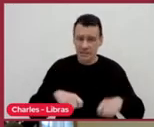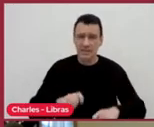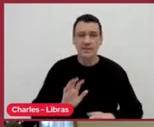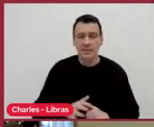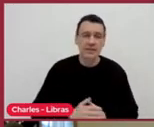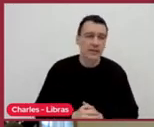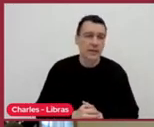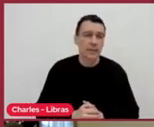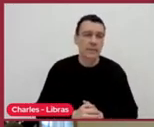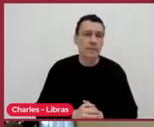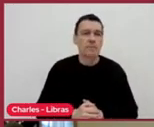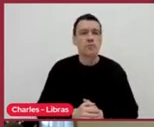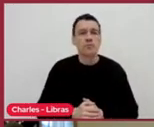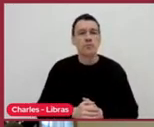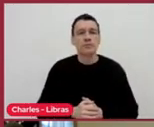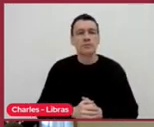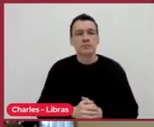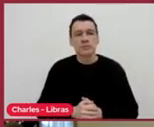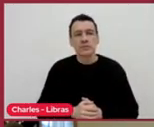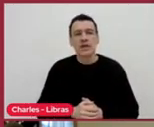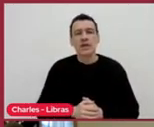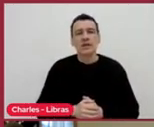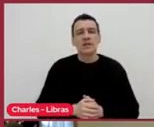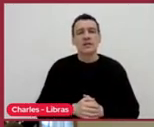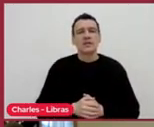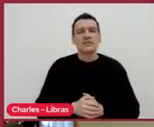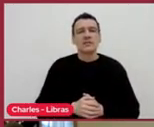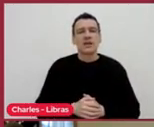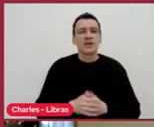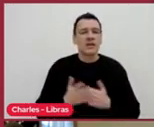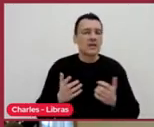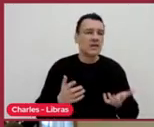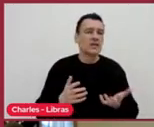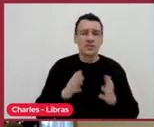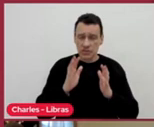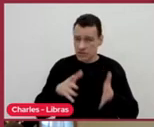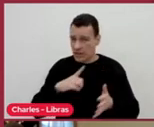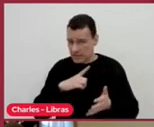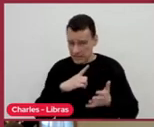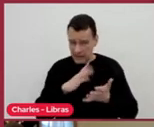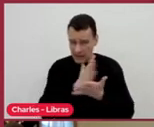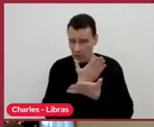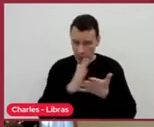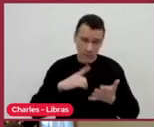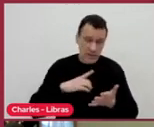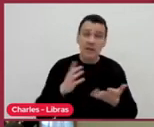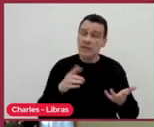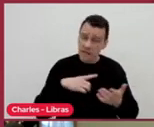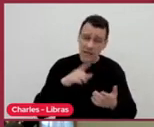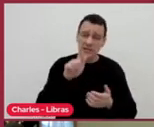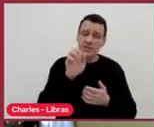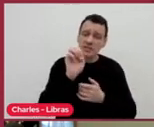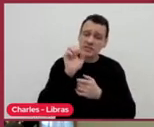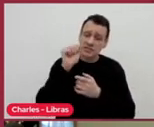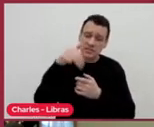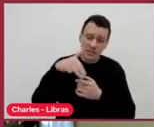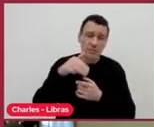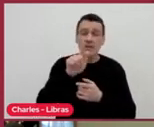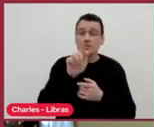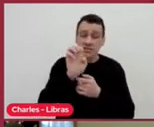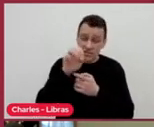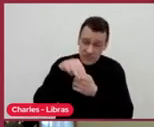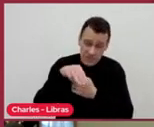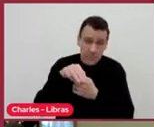we kind of already have. If you are using JRuby, you can reuse most of these libraries because they are